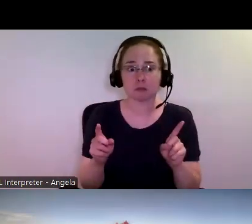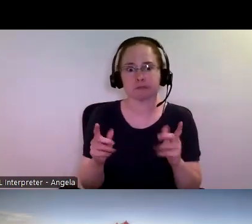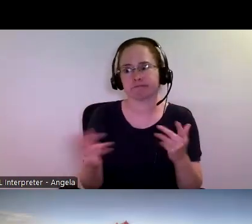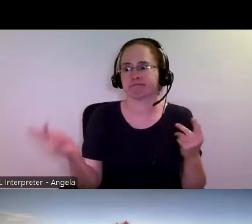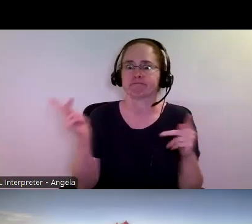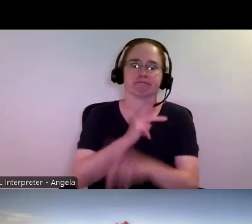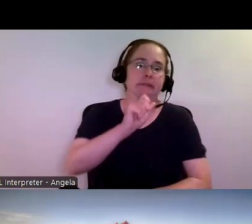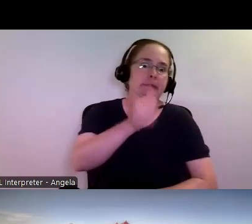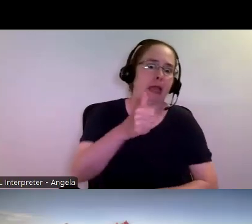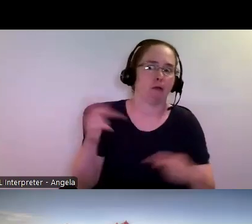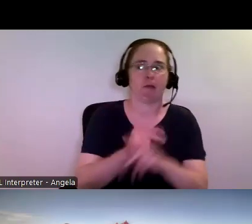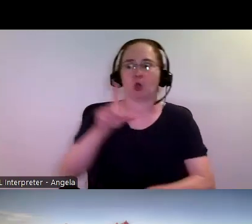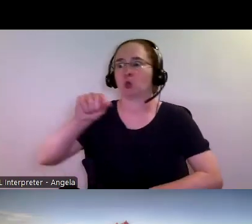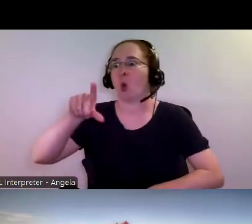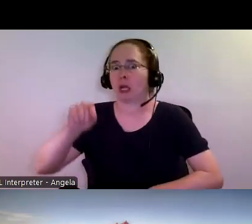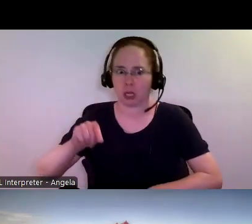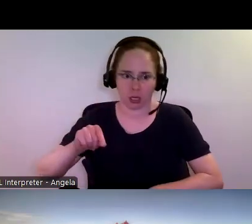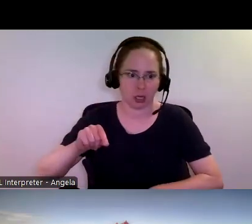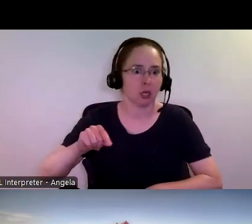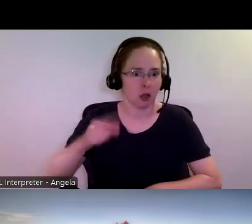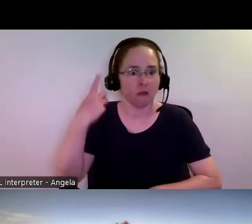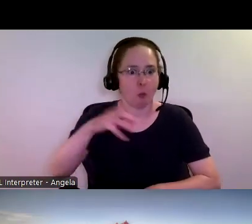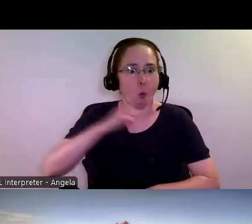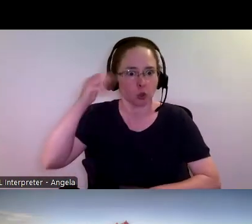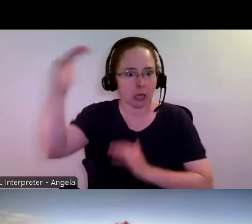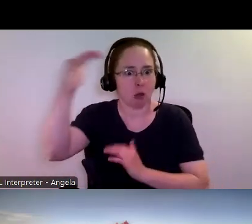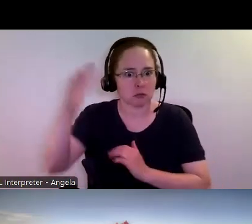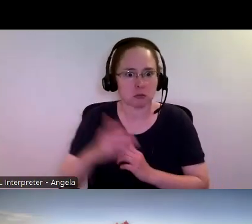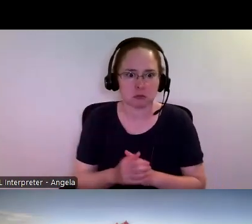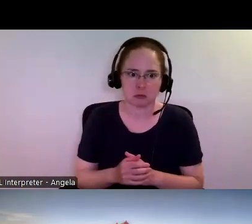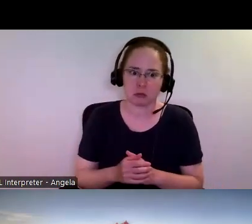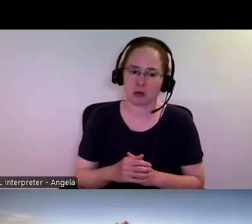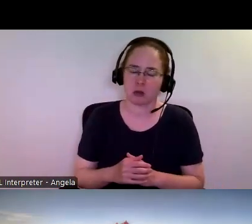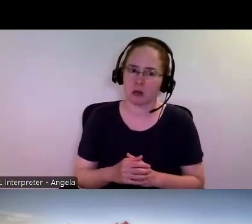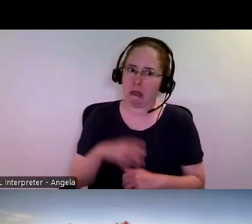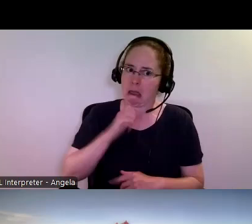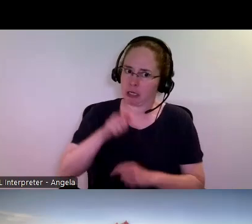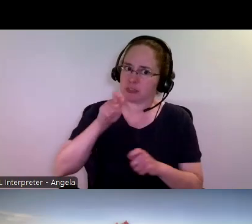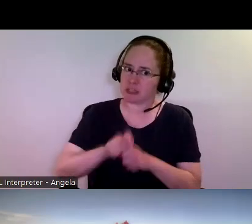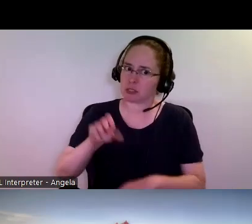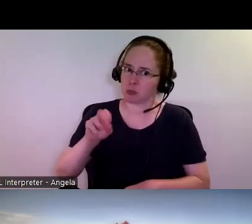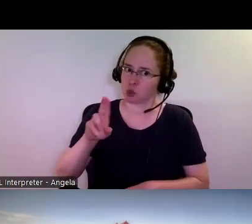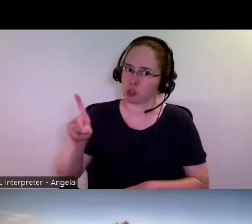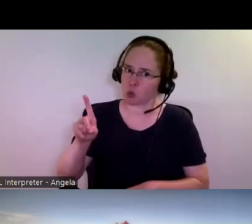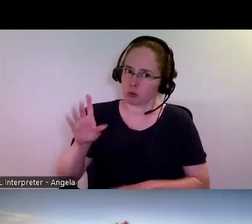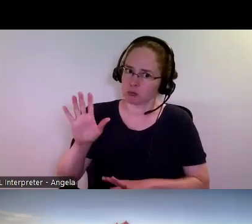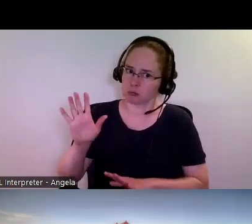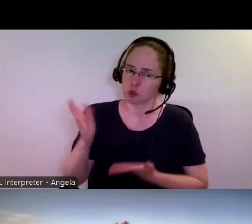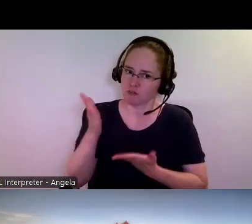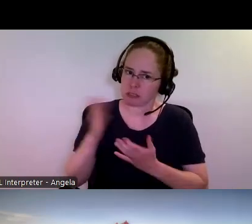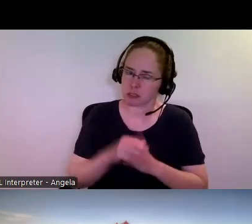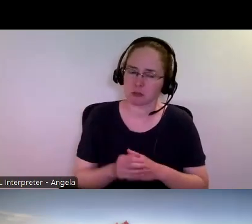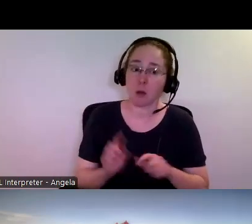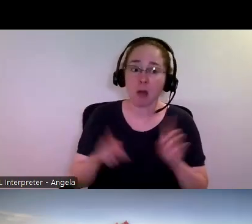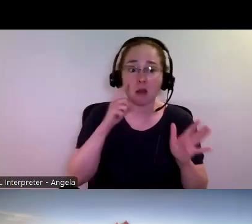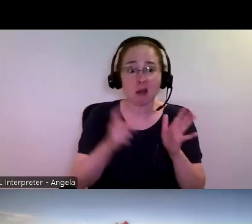even 20 when it comes to older adults, age-specific substance use disorder services. Look